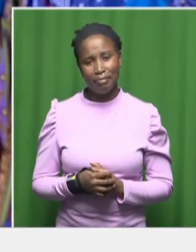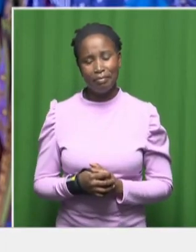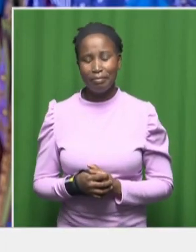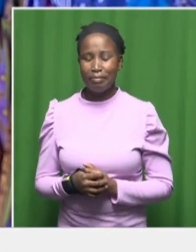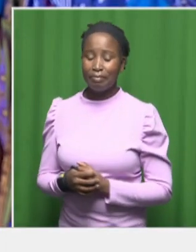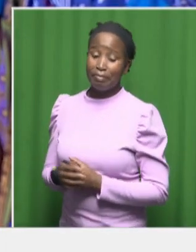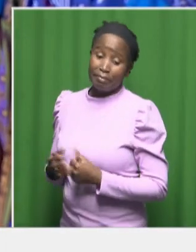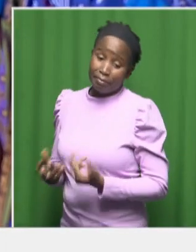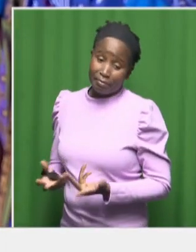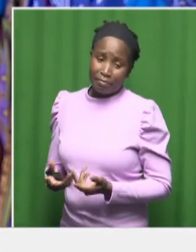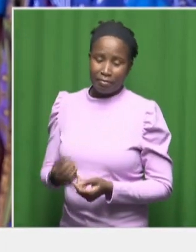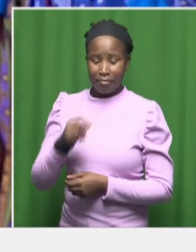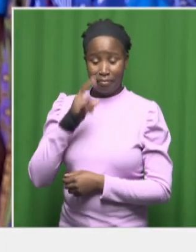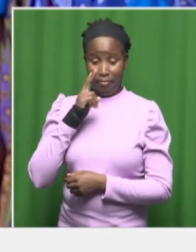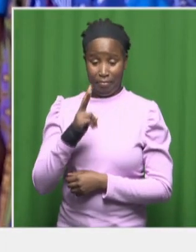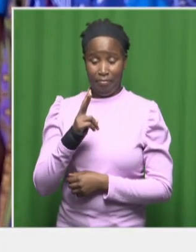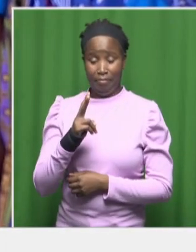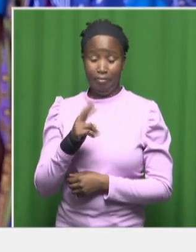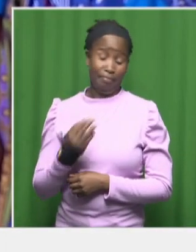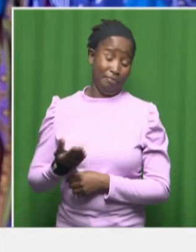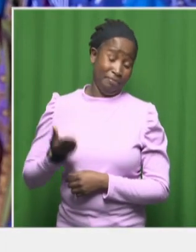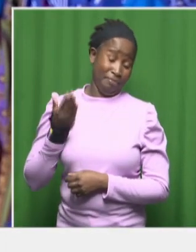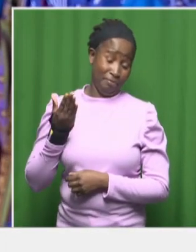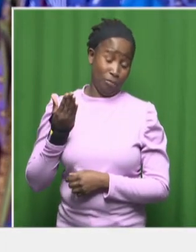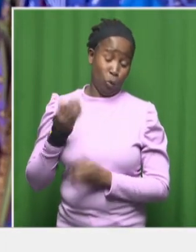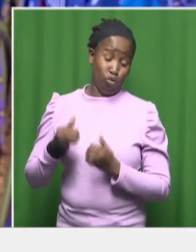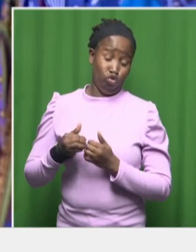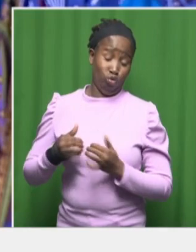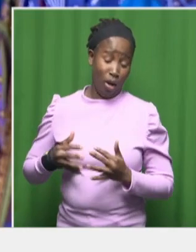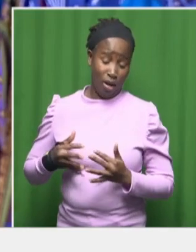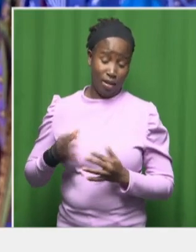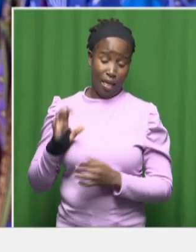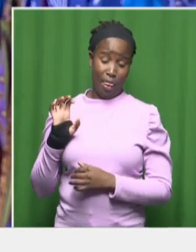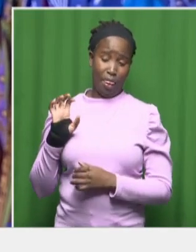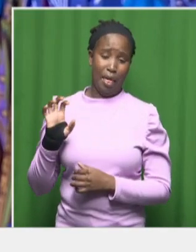If you look back at where we started and how netball has grown,